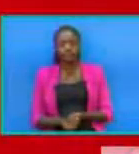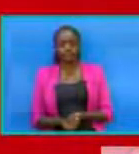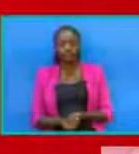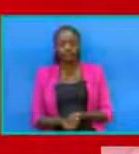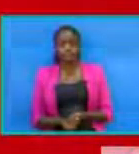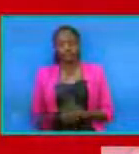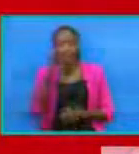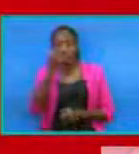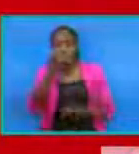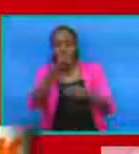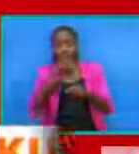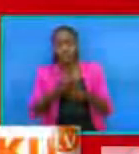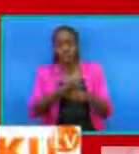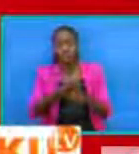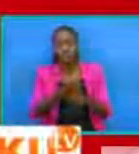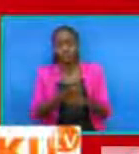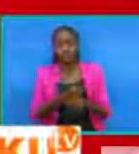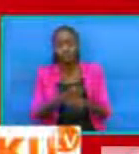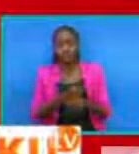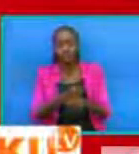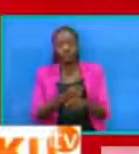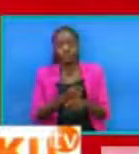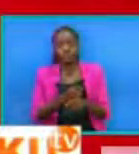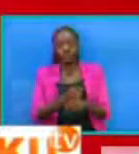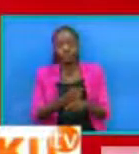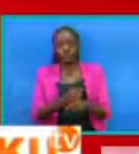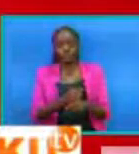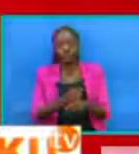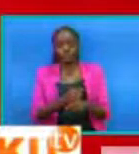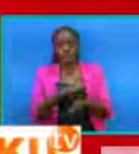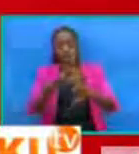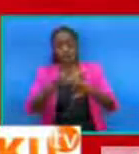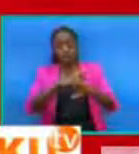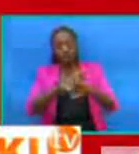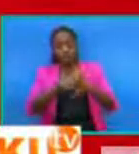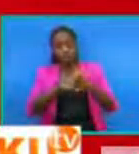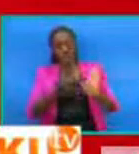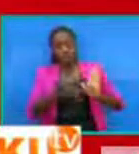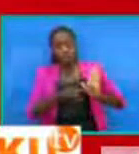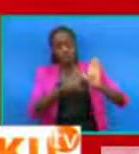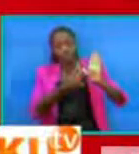done or shown outstanding performance,